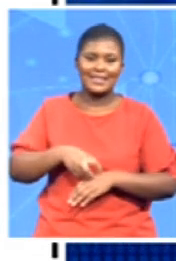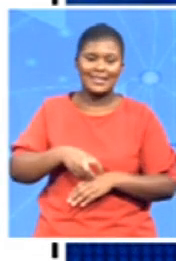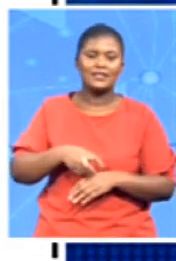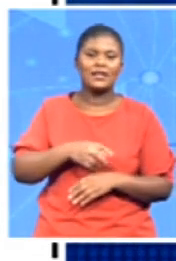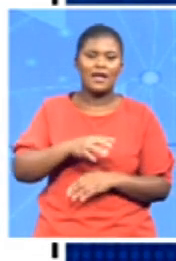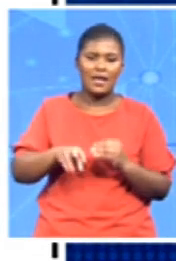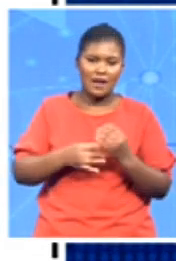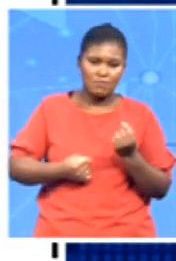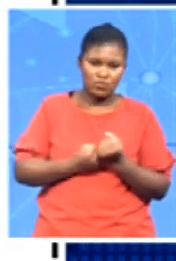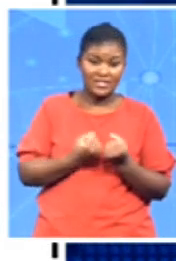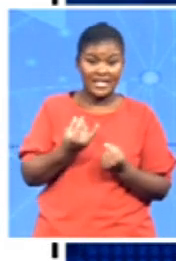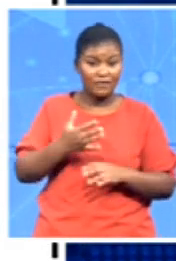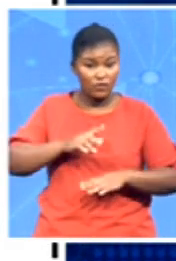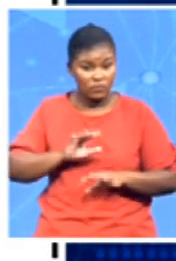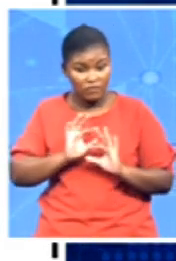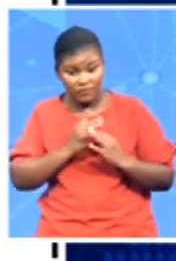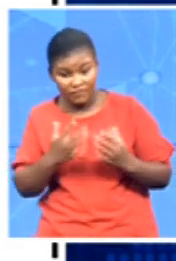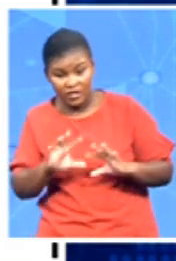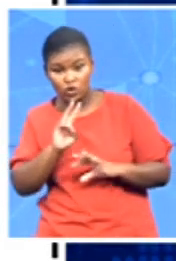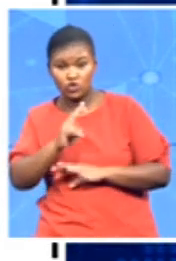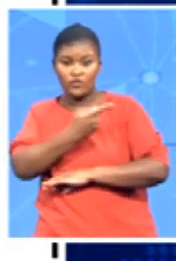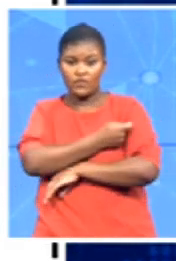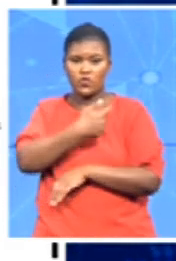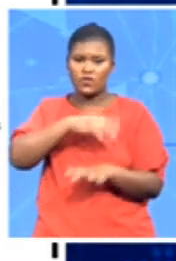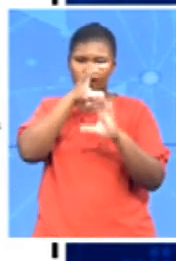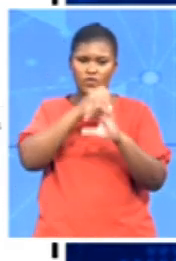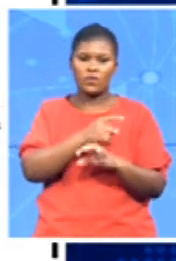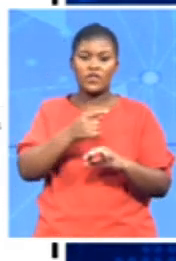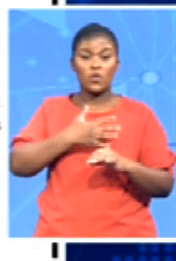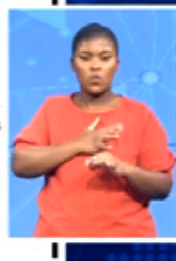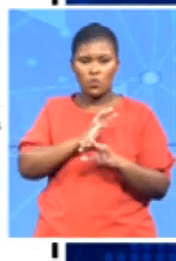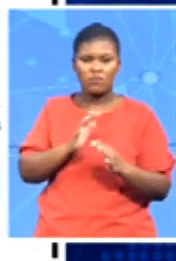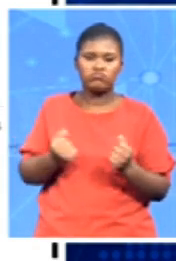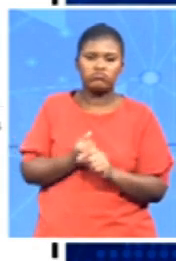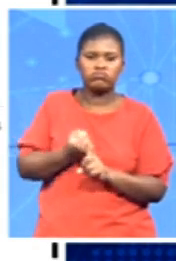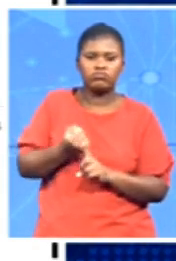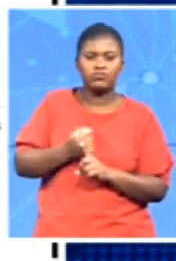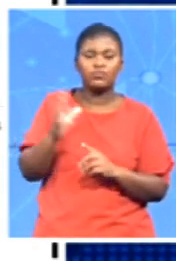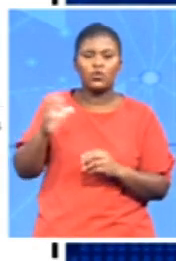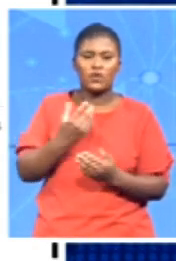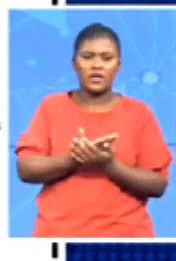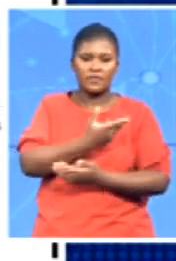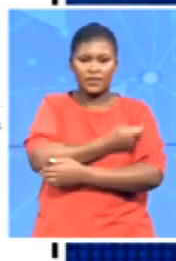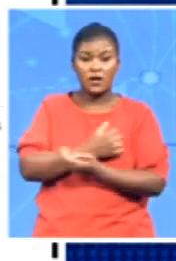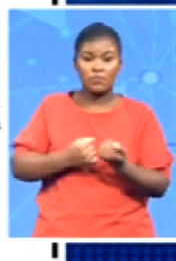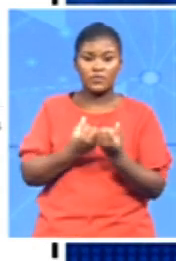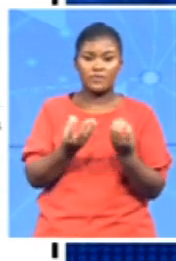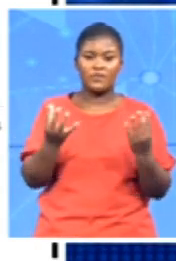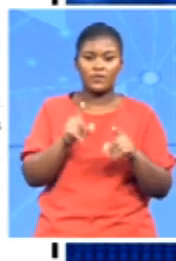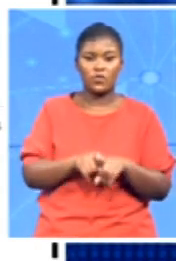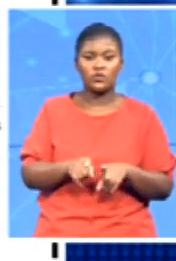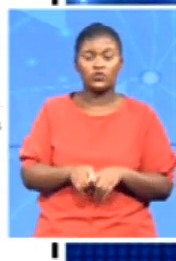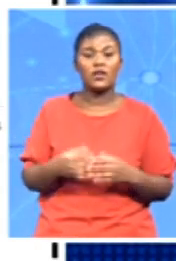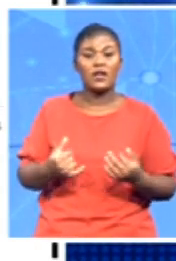our big focus, and we want to start the demand and make sure that everybody come forward again. So this is the update of the boosters and additional doses as